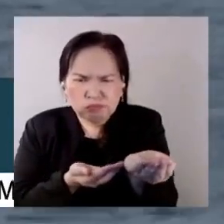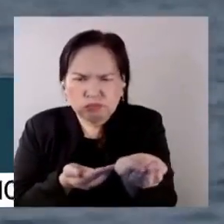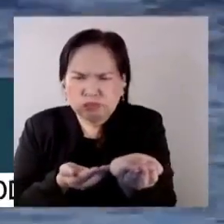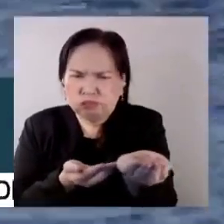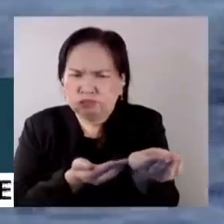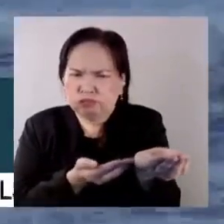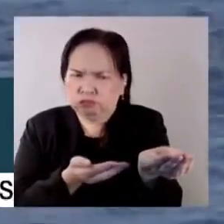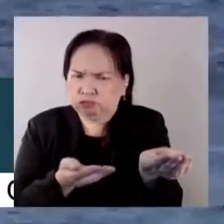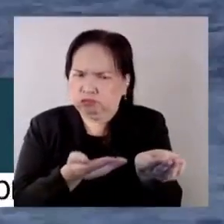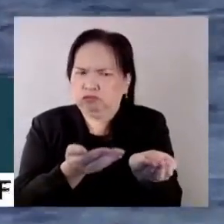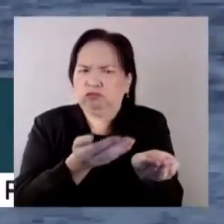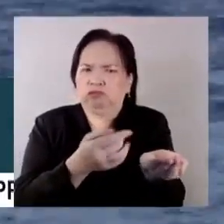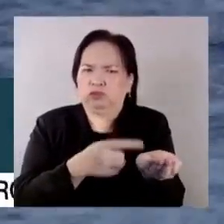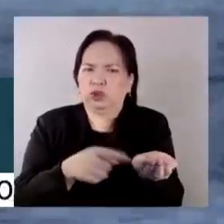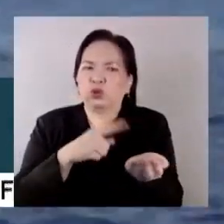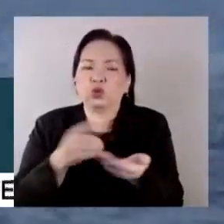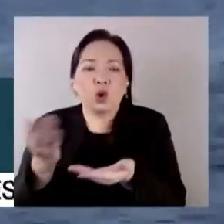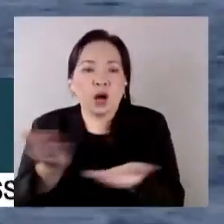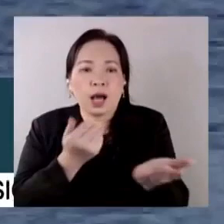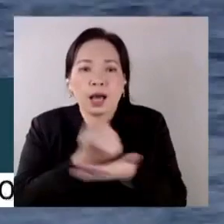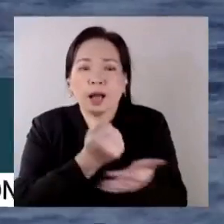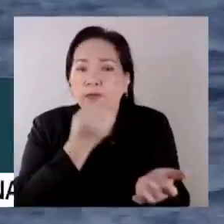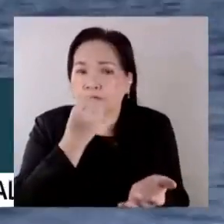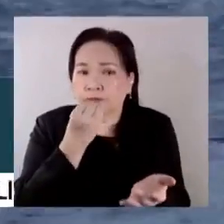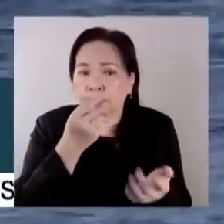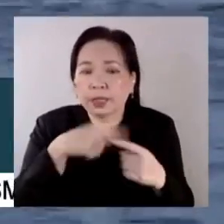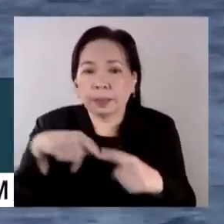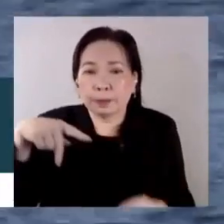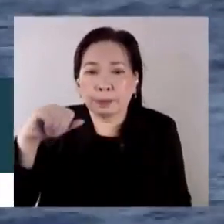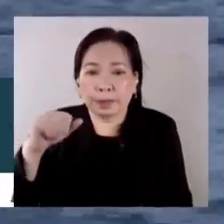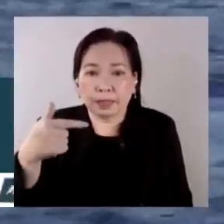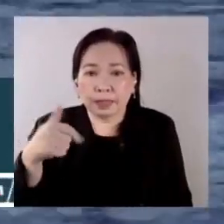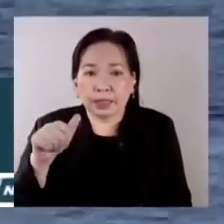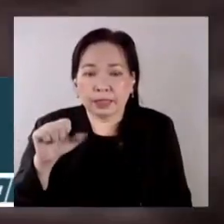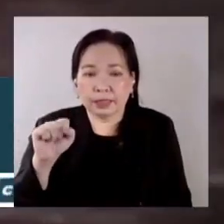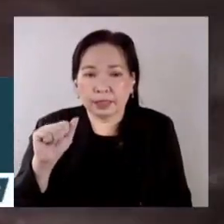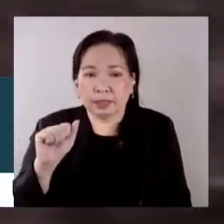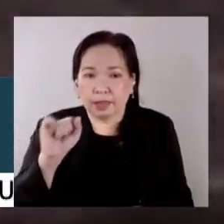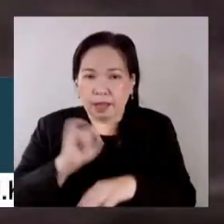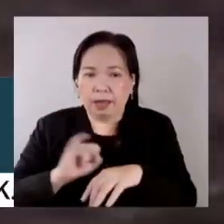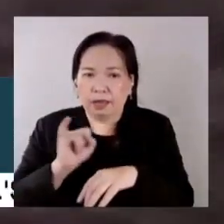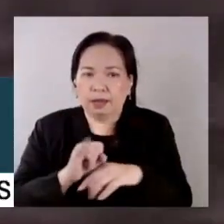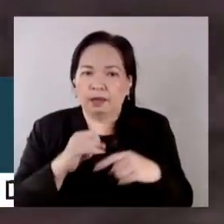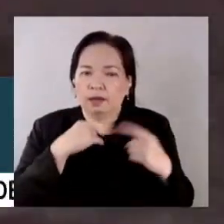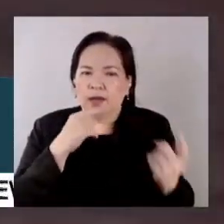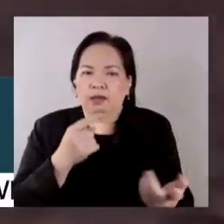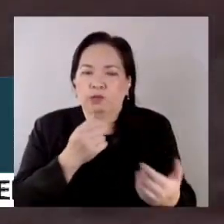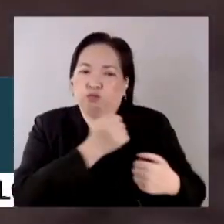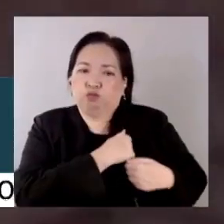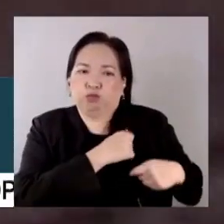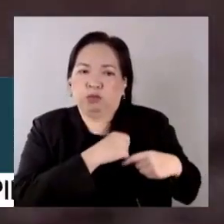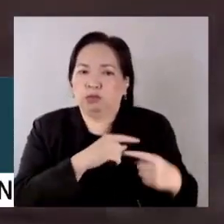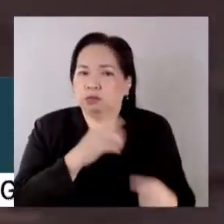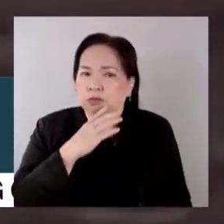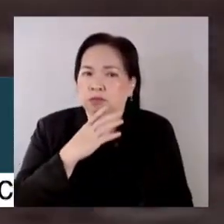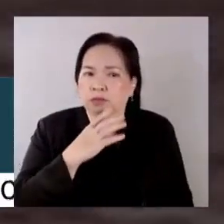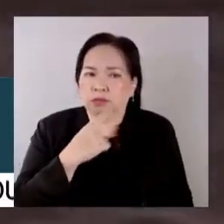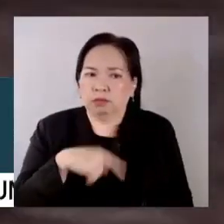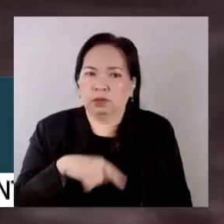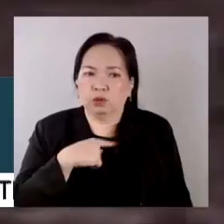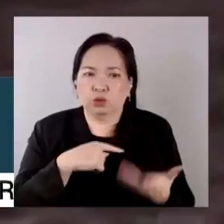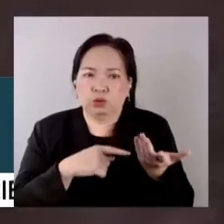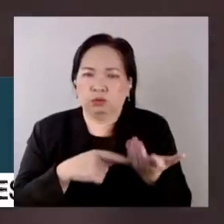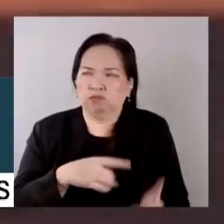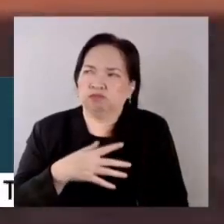livelihood assistance to residents on Pag-asa Island. Coast Guard spokesperson on the West Philippine Sea, Jay Tariela, says their personnel did